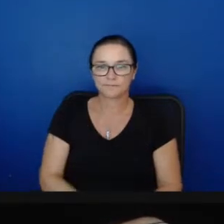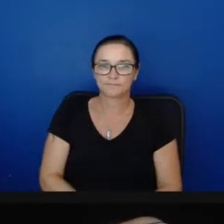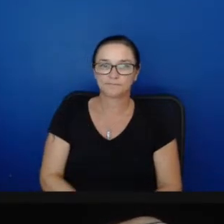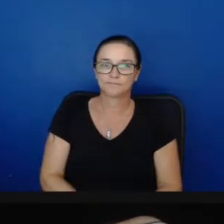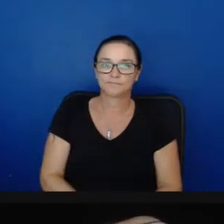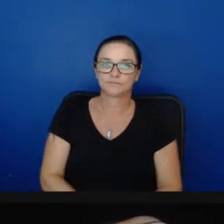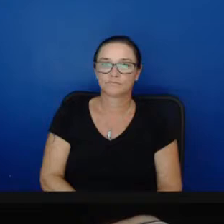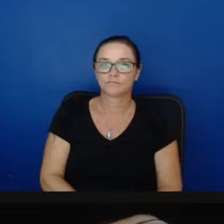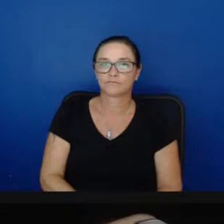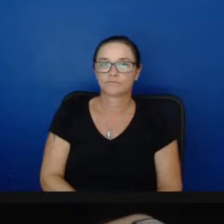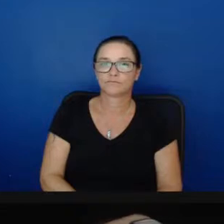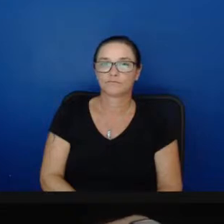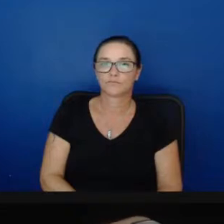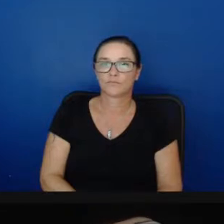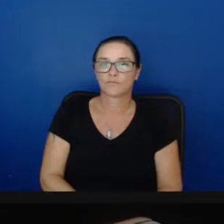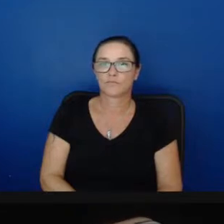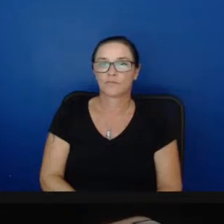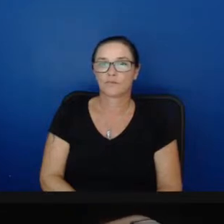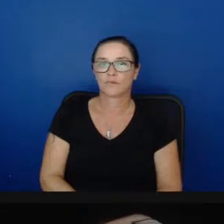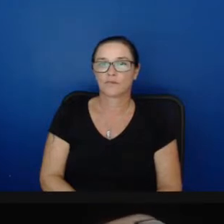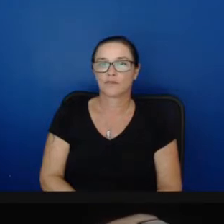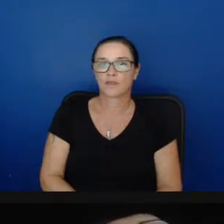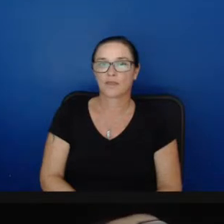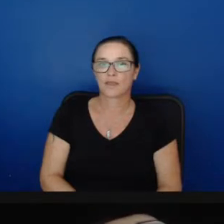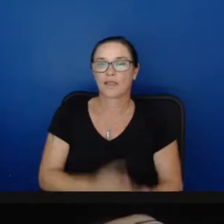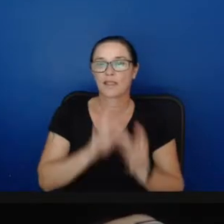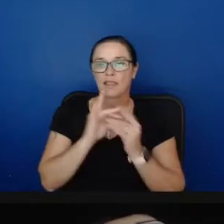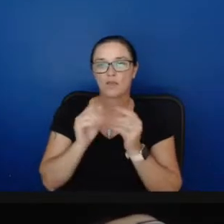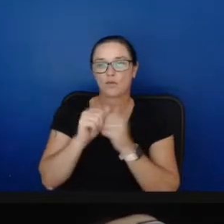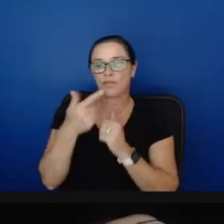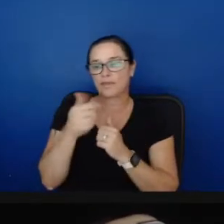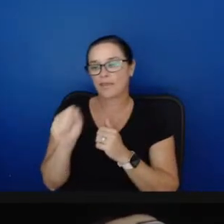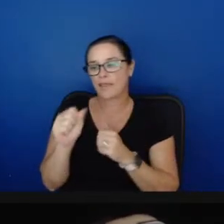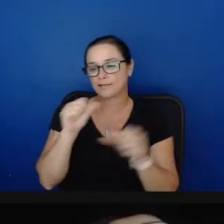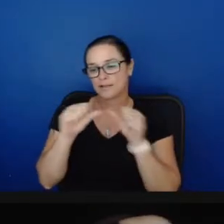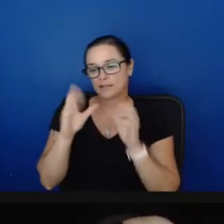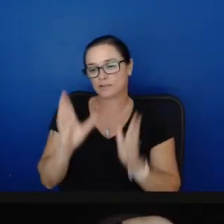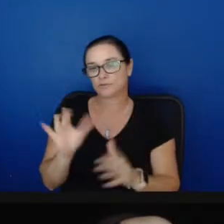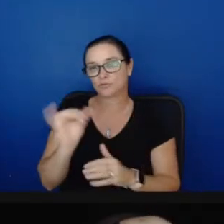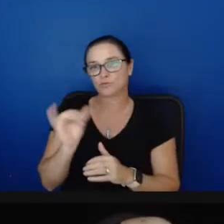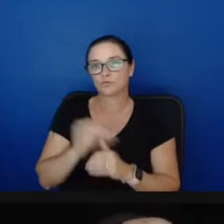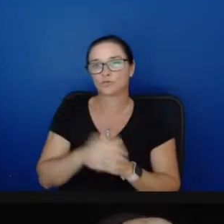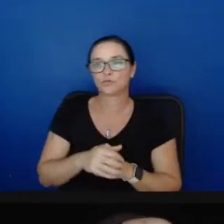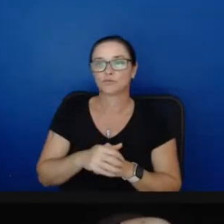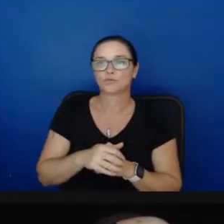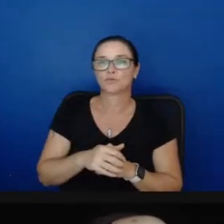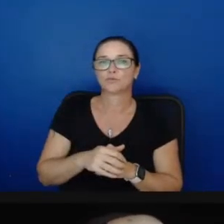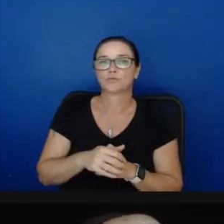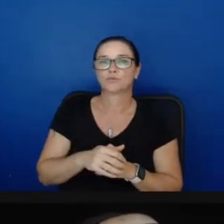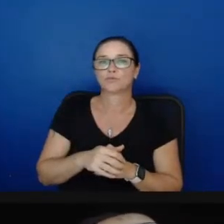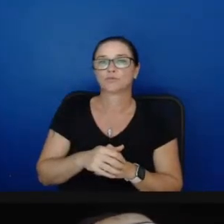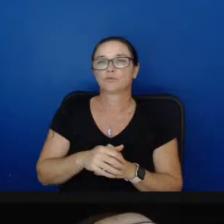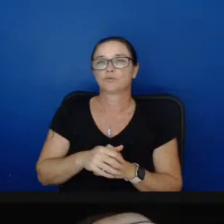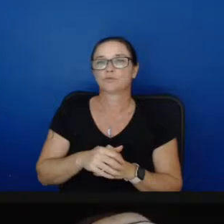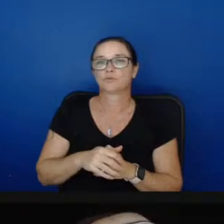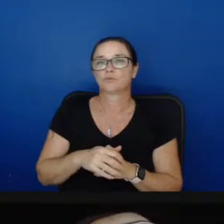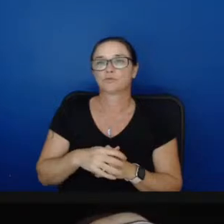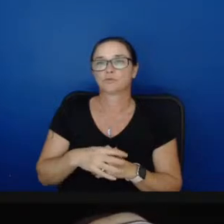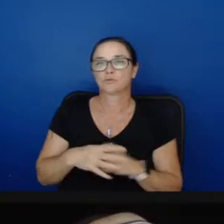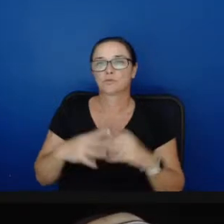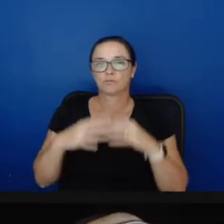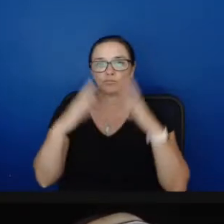Right? Linked to the gas scientists there as well. Pu'o'o, microgravity, rise and fall of Pu'o'o,